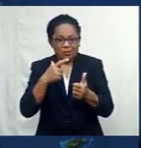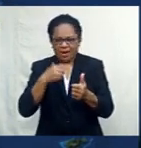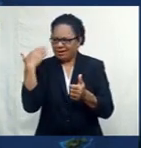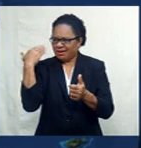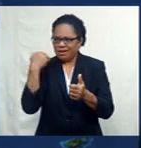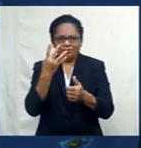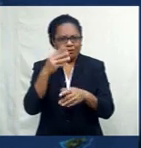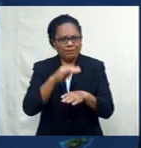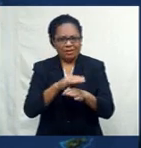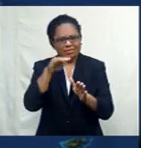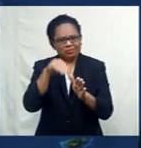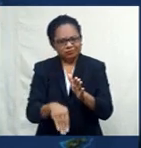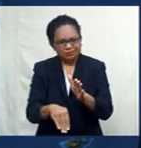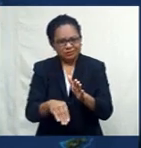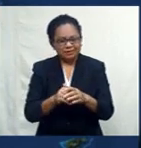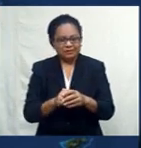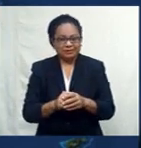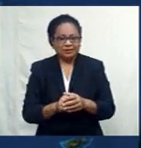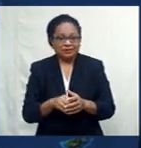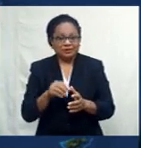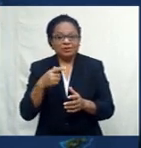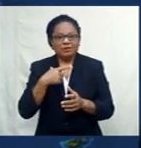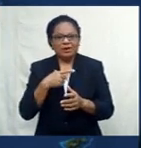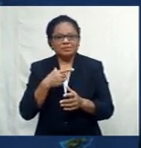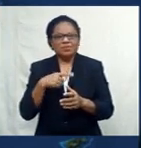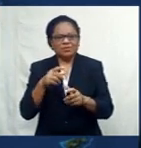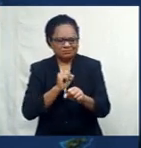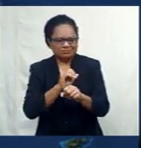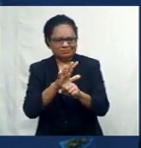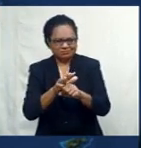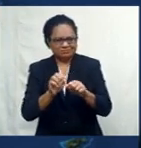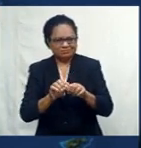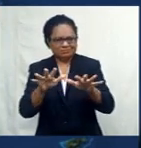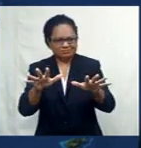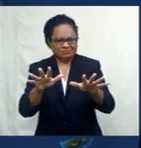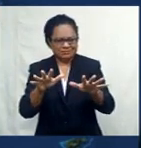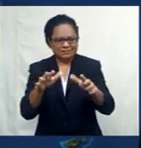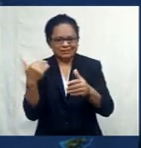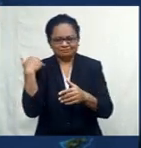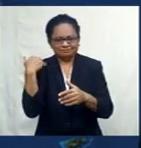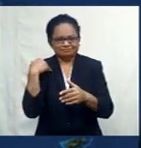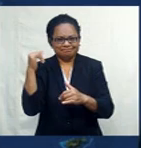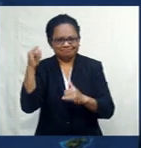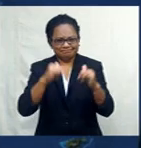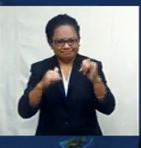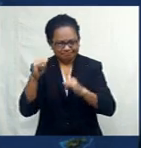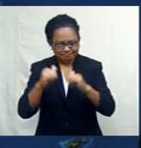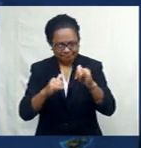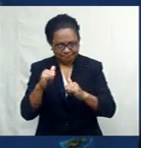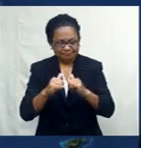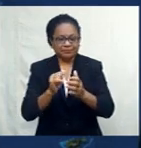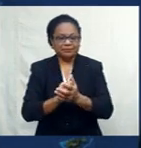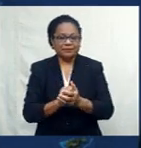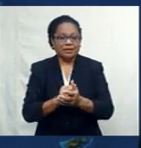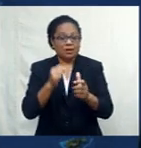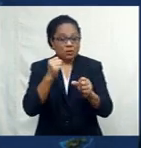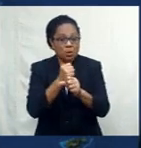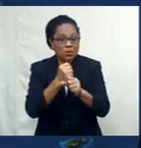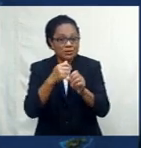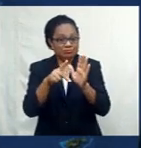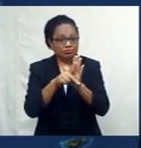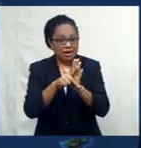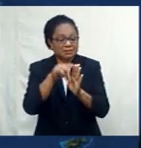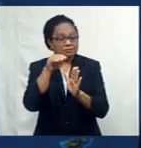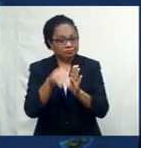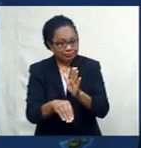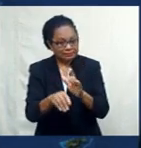in 4 months. This was on concerns that the spread of the Delta variant would temper troubled demand. Gold prices also took a